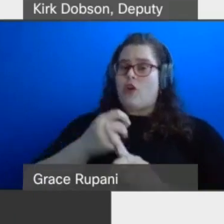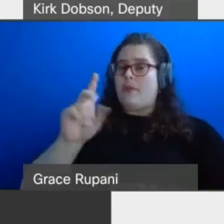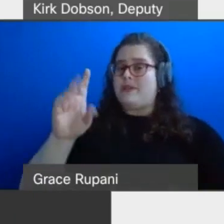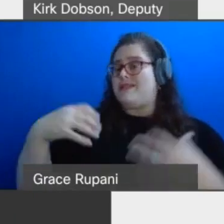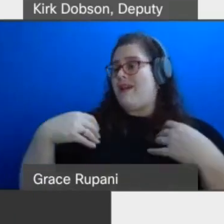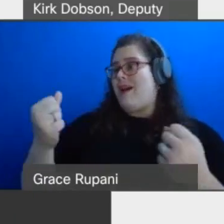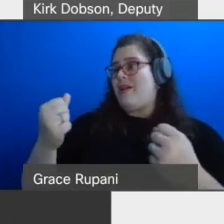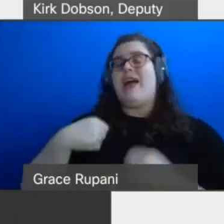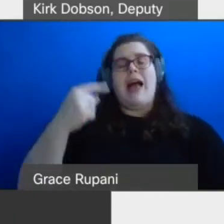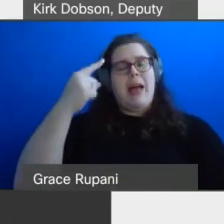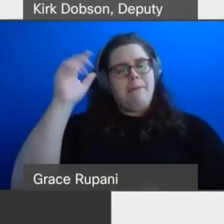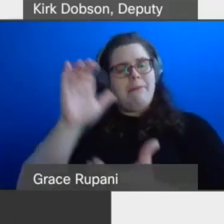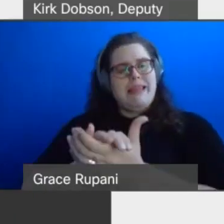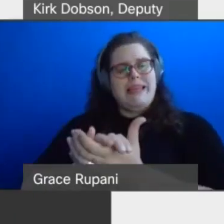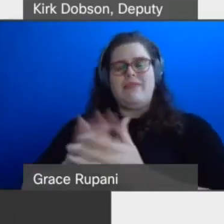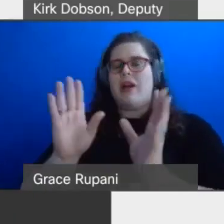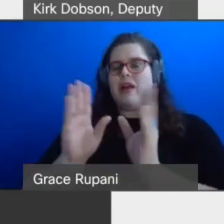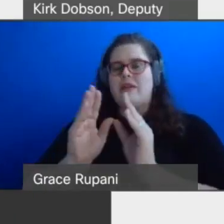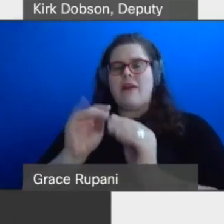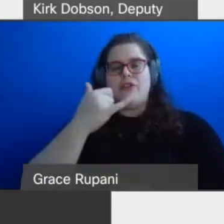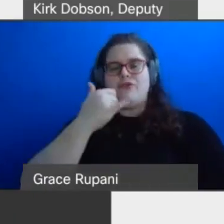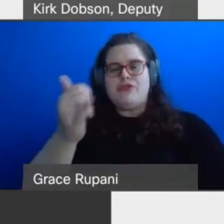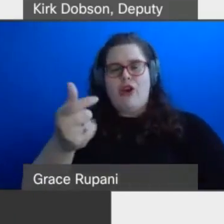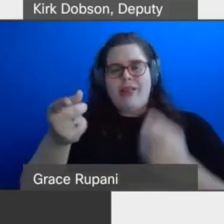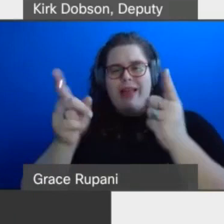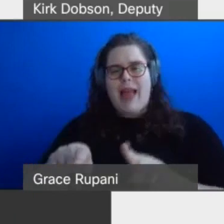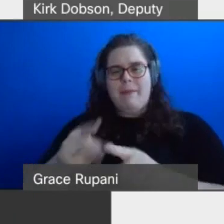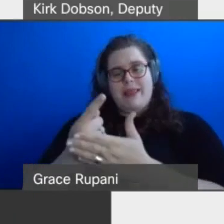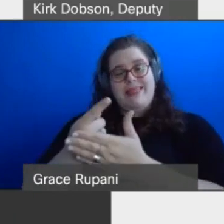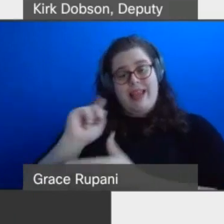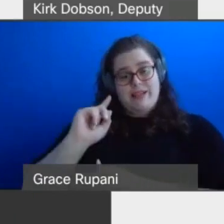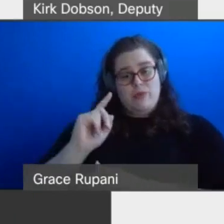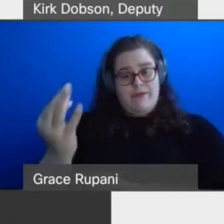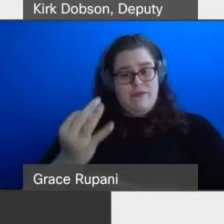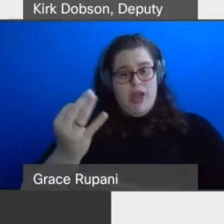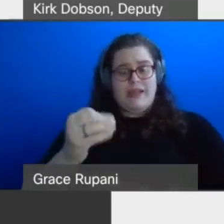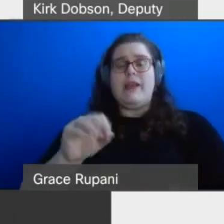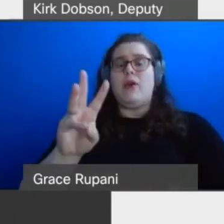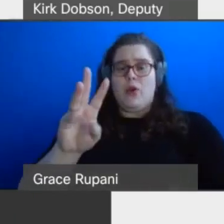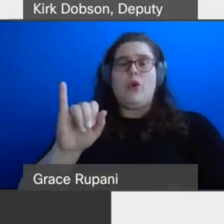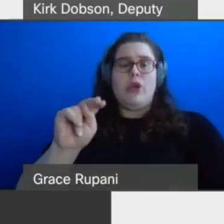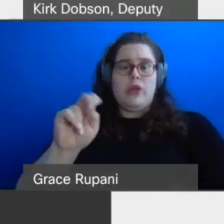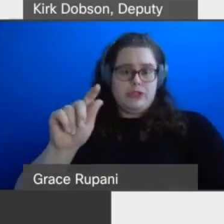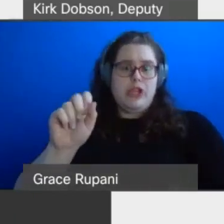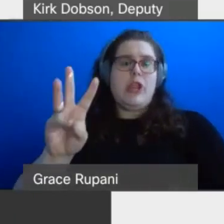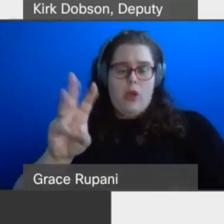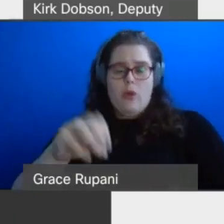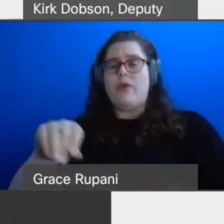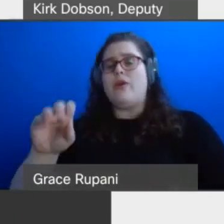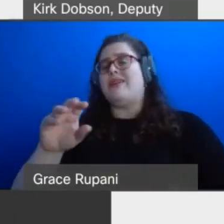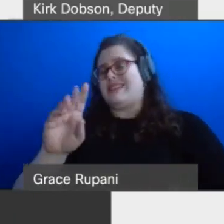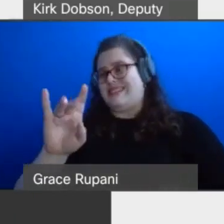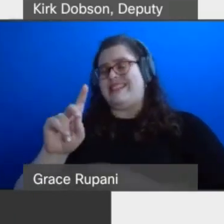the last Friday conference call, Winslow shared the link that basically gave the updated kind